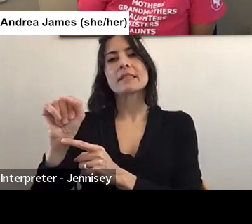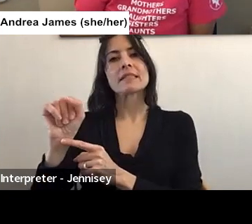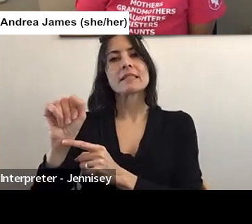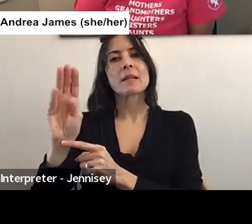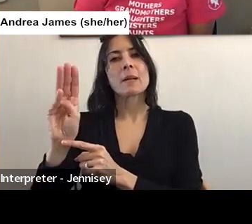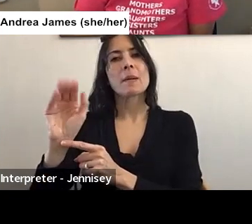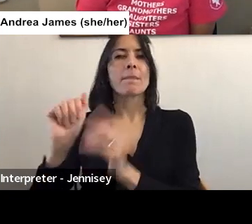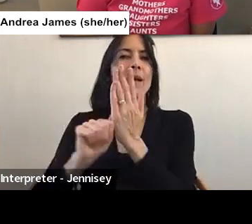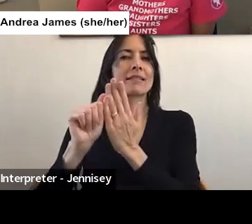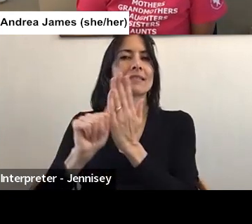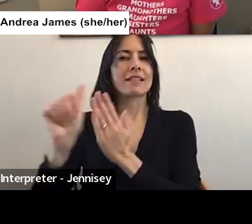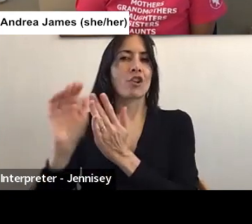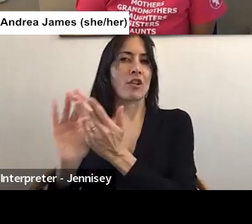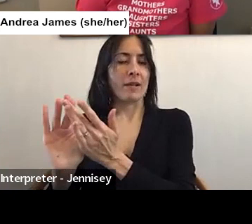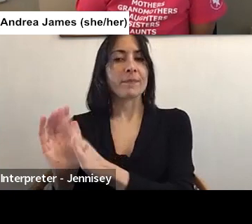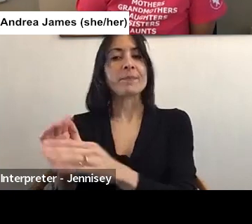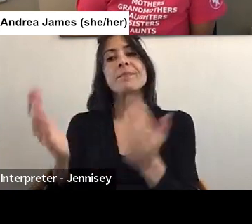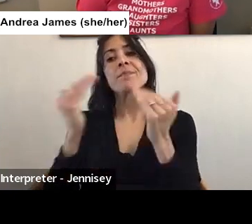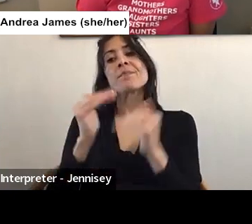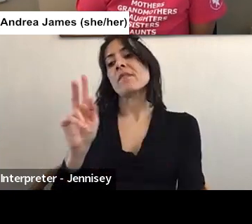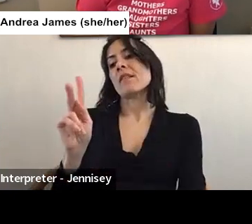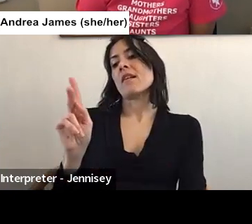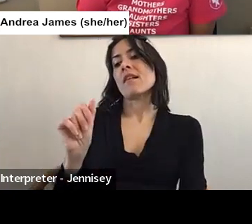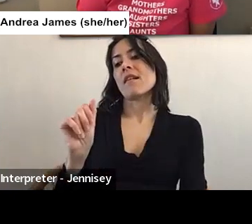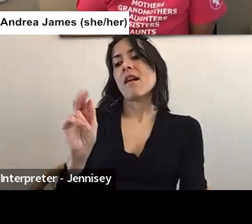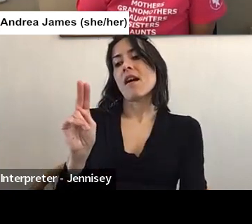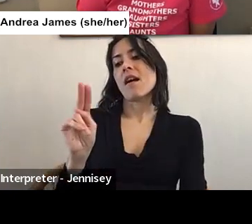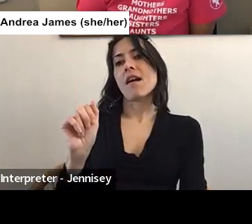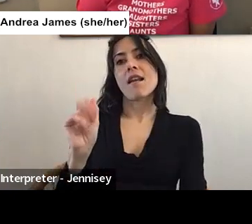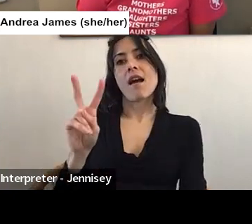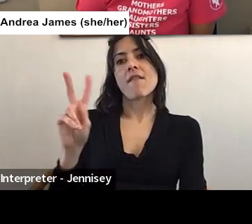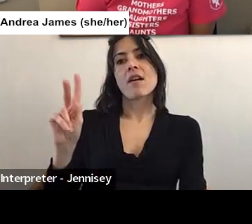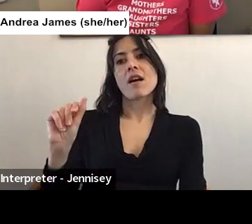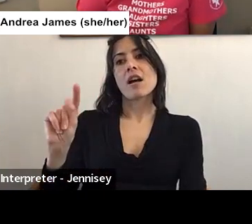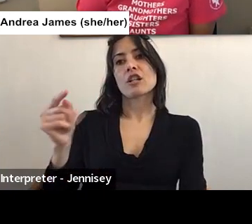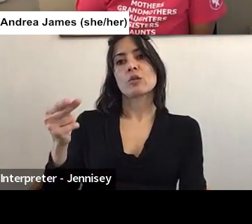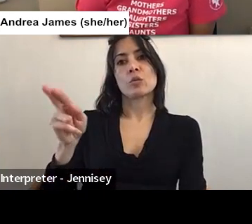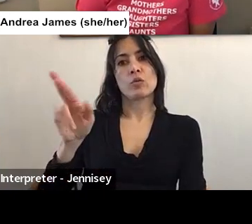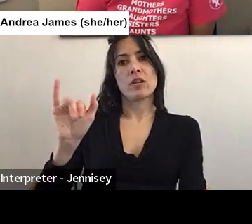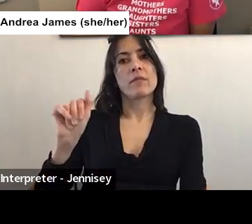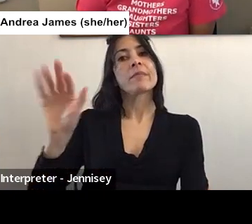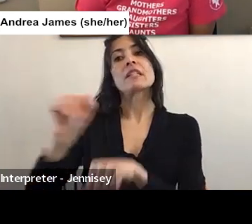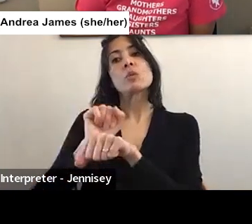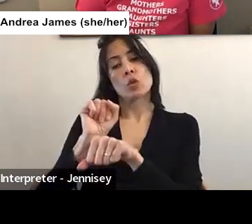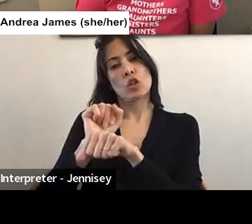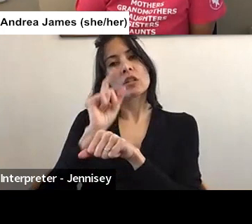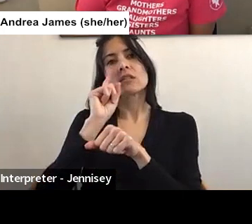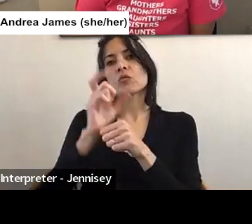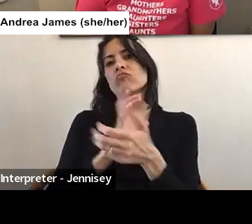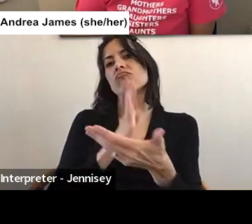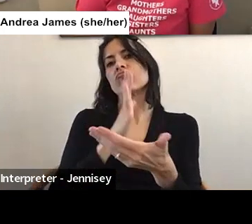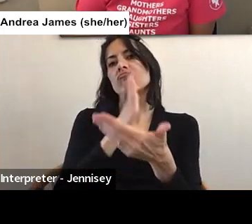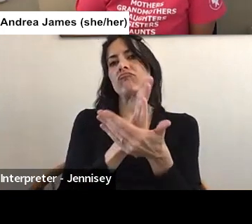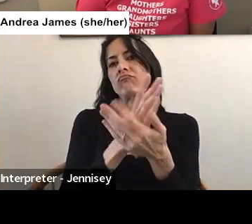Next, I'd like to introduce Kanav Kathuria. Kanav's work lies in the intersection of abolitionism, public